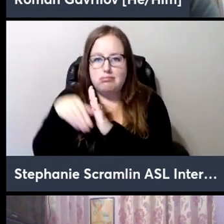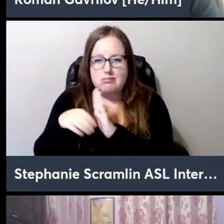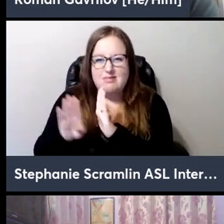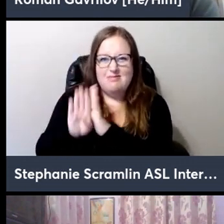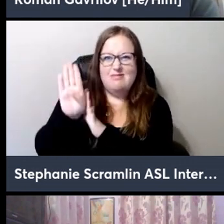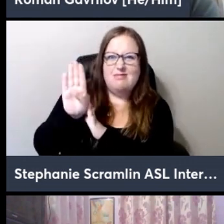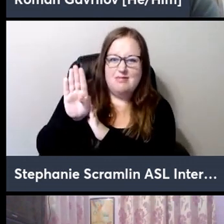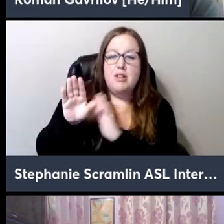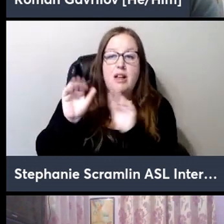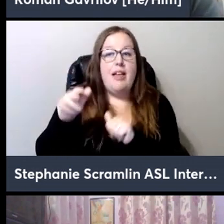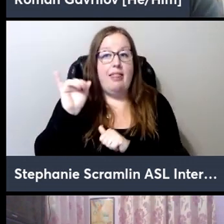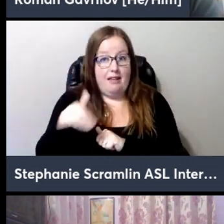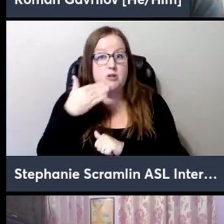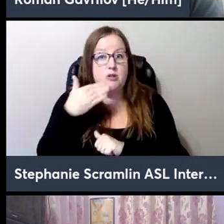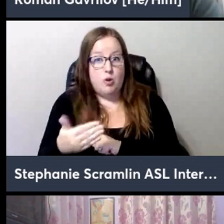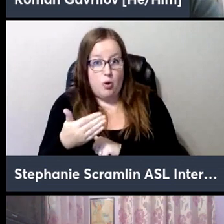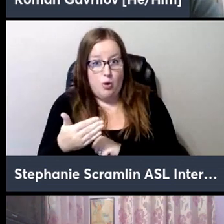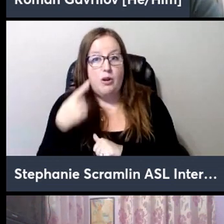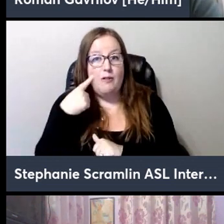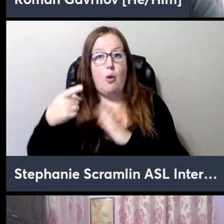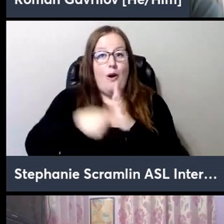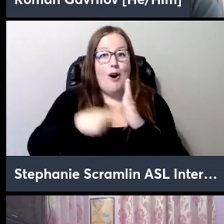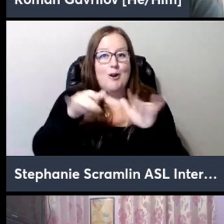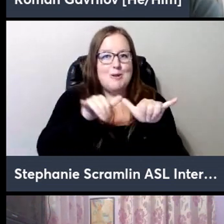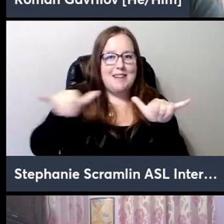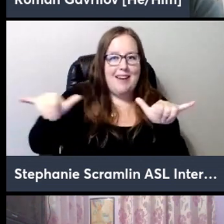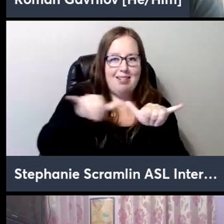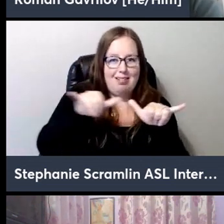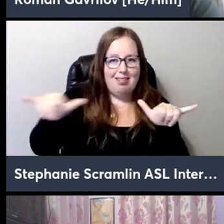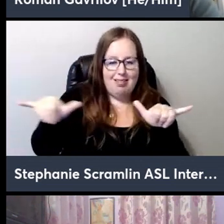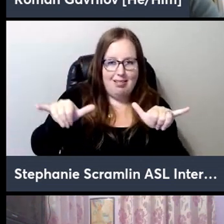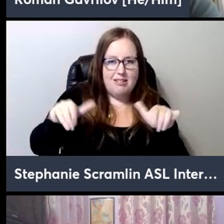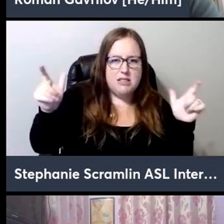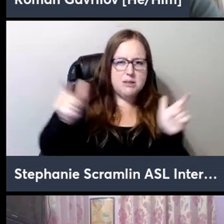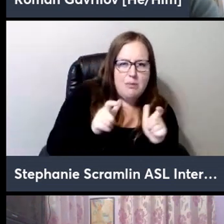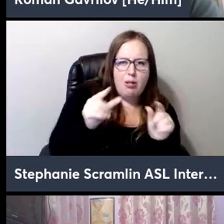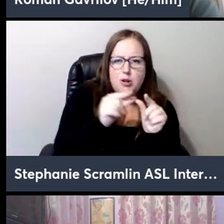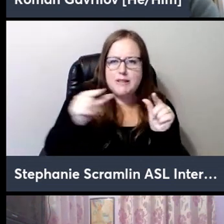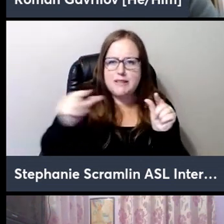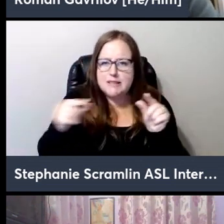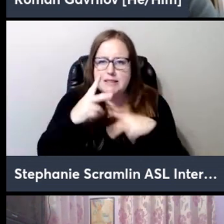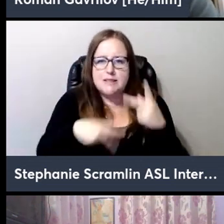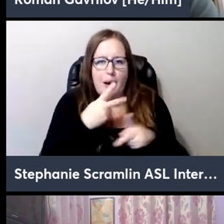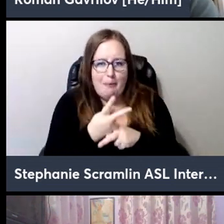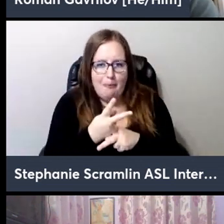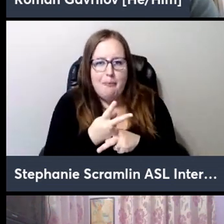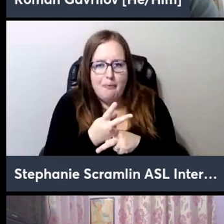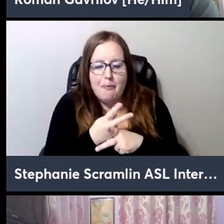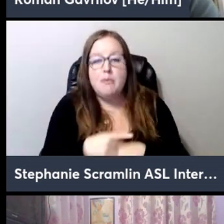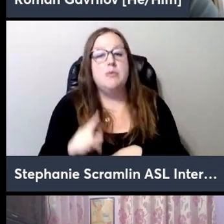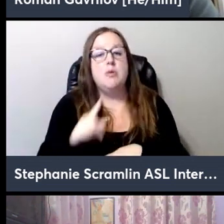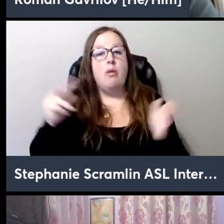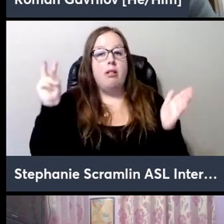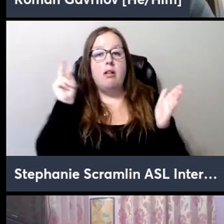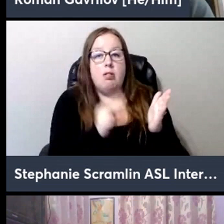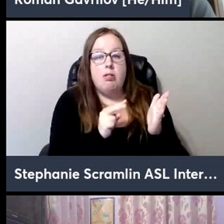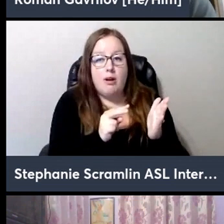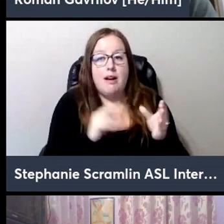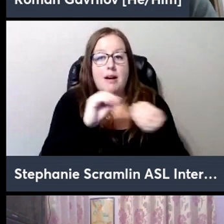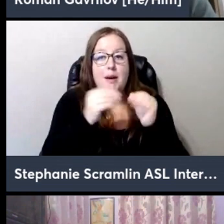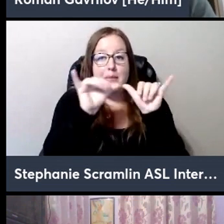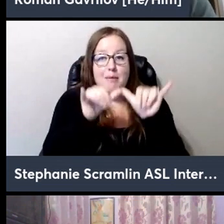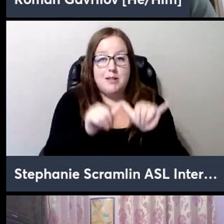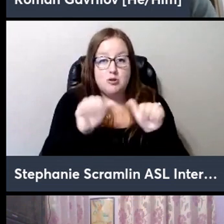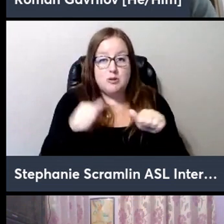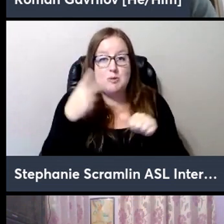really good candidate for both autoscaling and smaller instance types. So looking at other metrics that you see